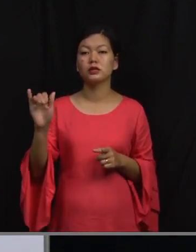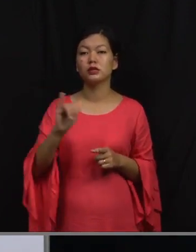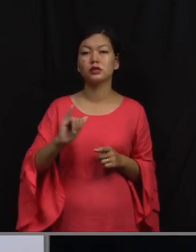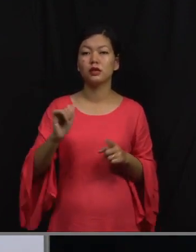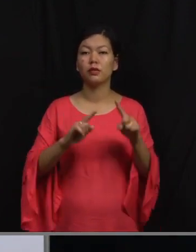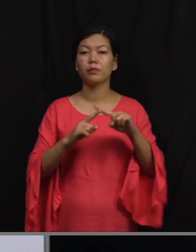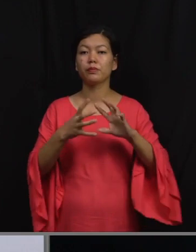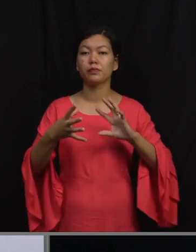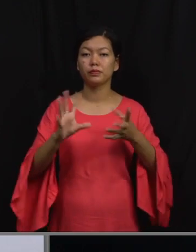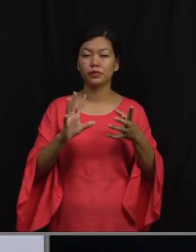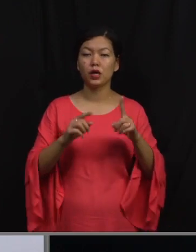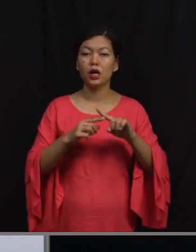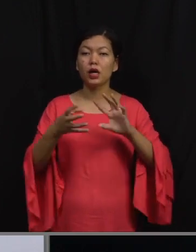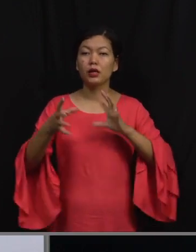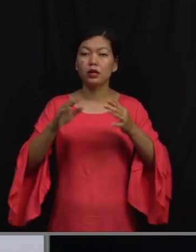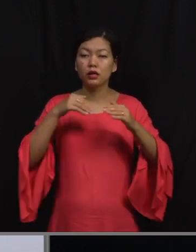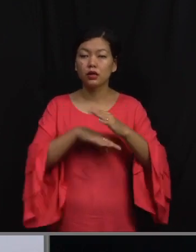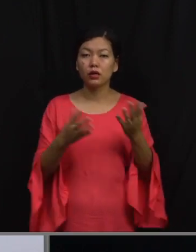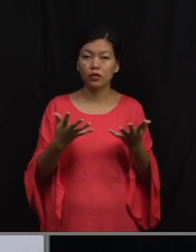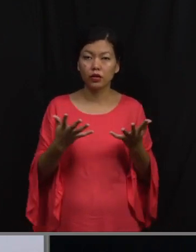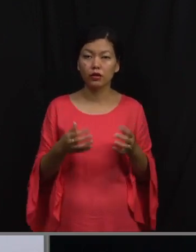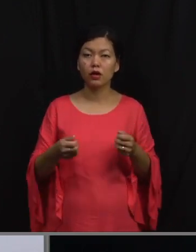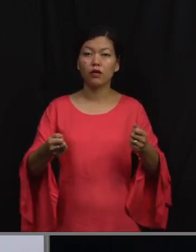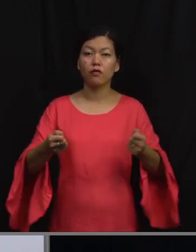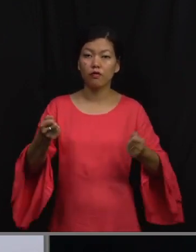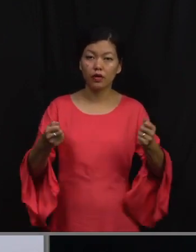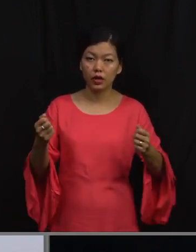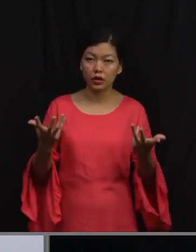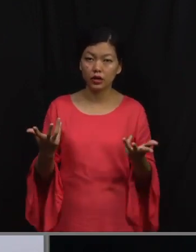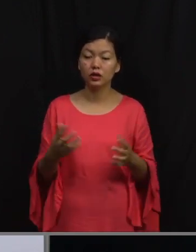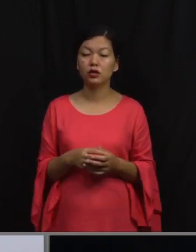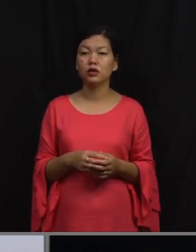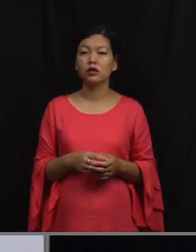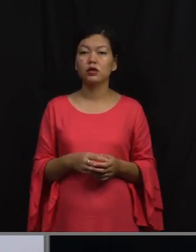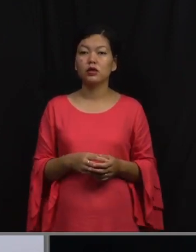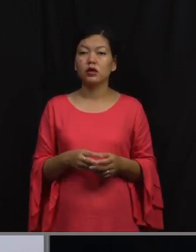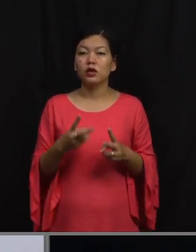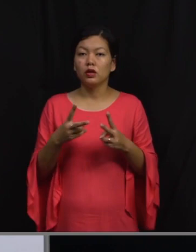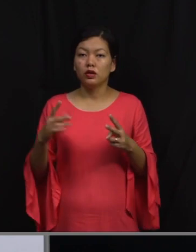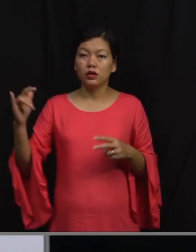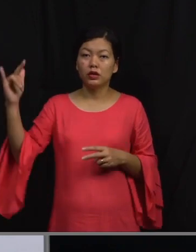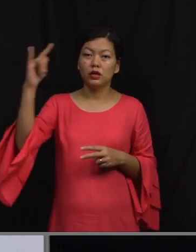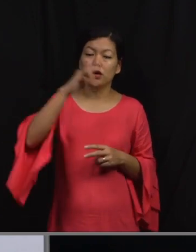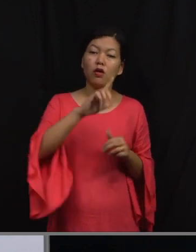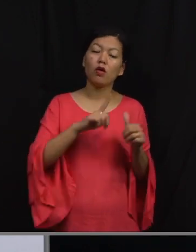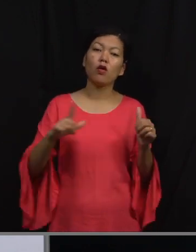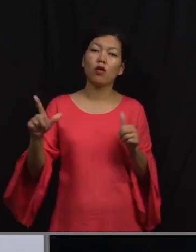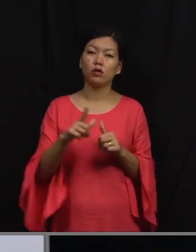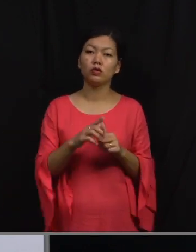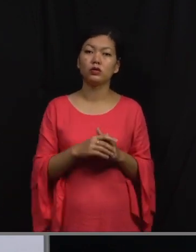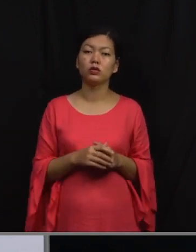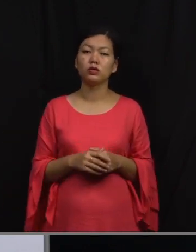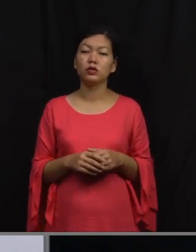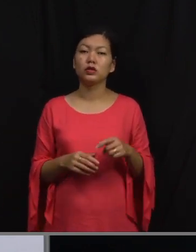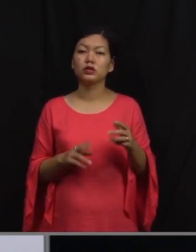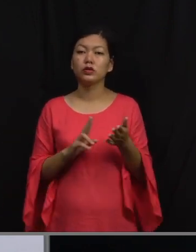Any vehicles, right? Spacecraft, everything is technology. But when we say science, this is the law of science. That is Newton's law,